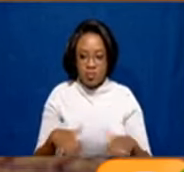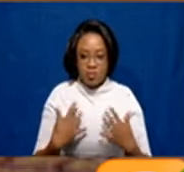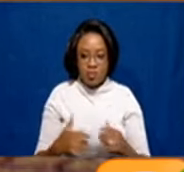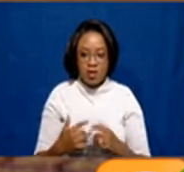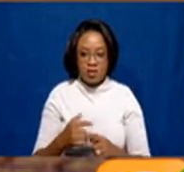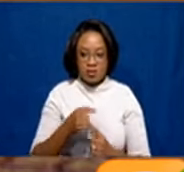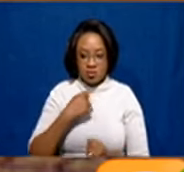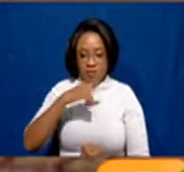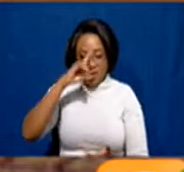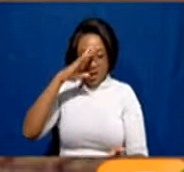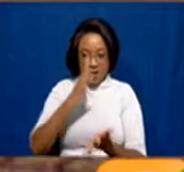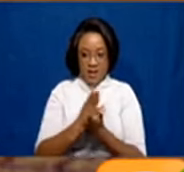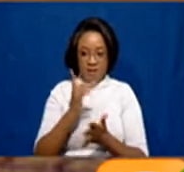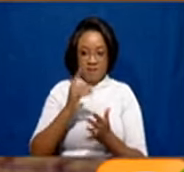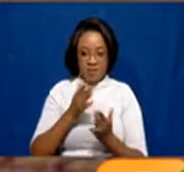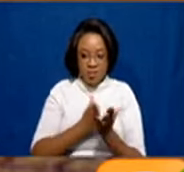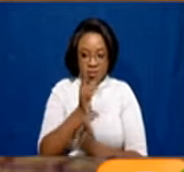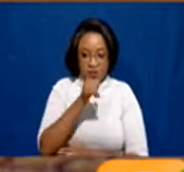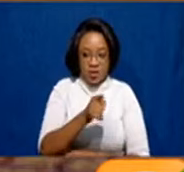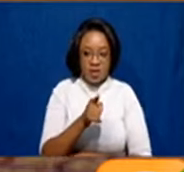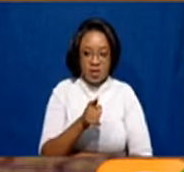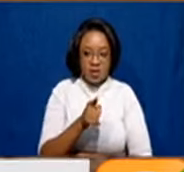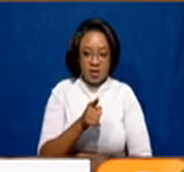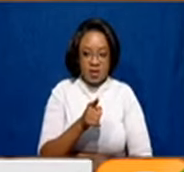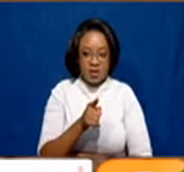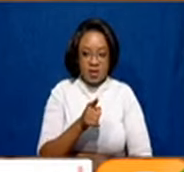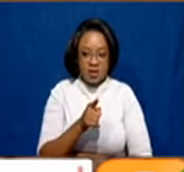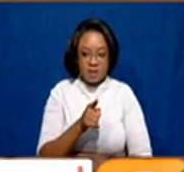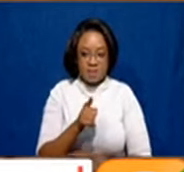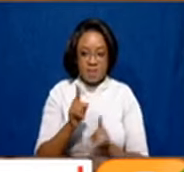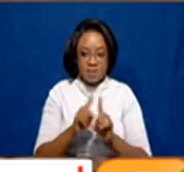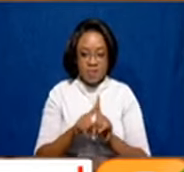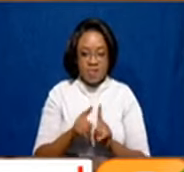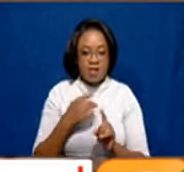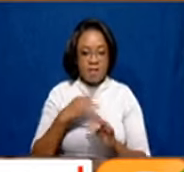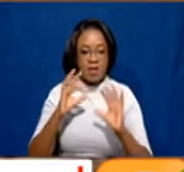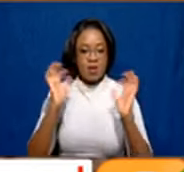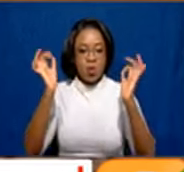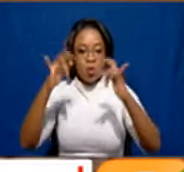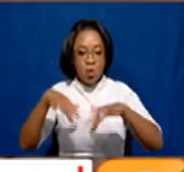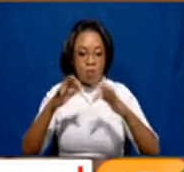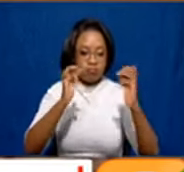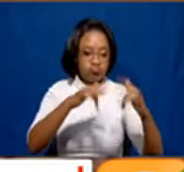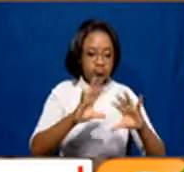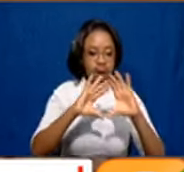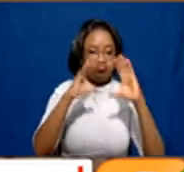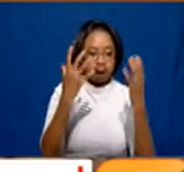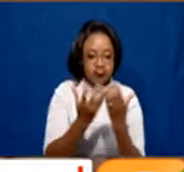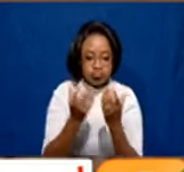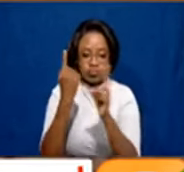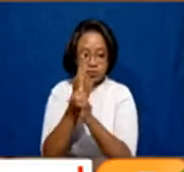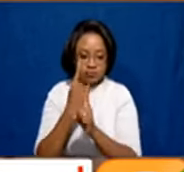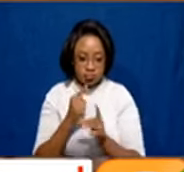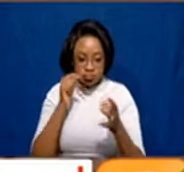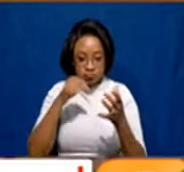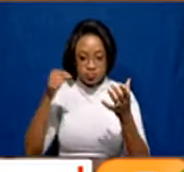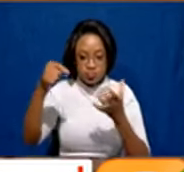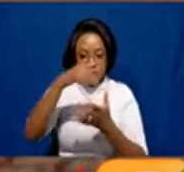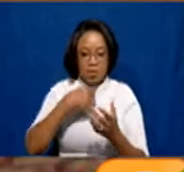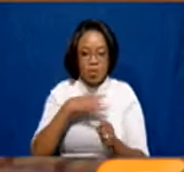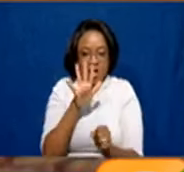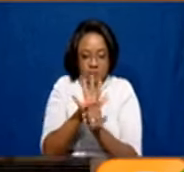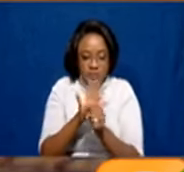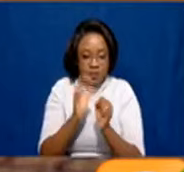really believe that we want to do through SMACS Foundation, I go also for a lot of global forums. I go for a lot of regional forums. There's so much that we